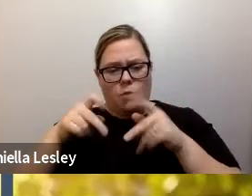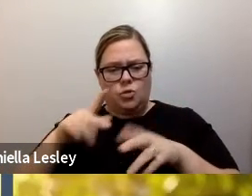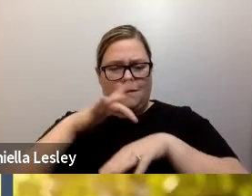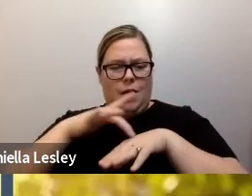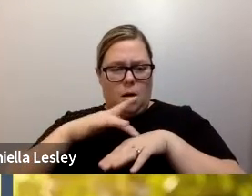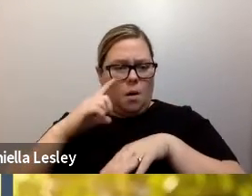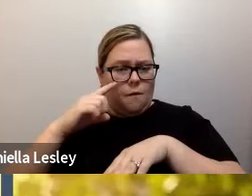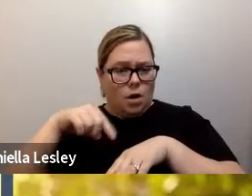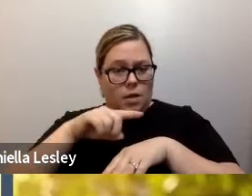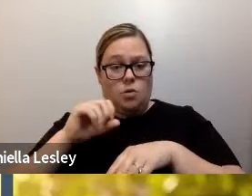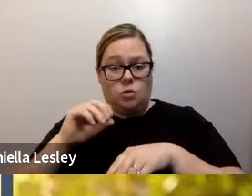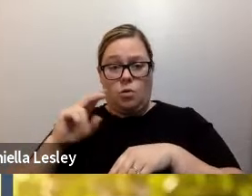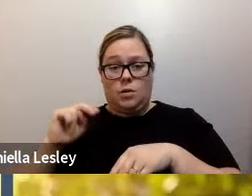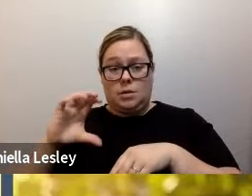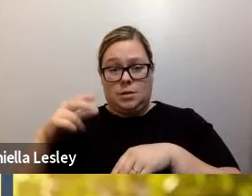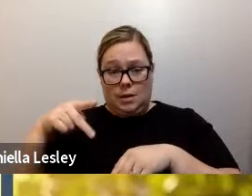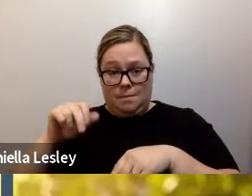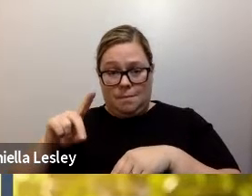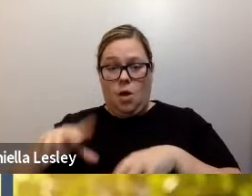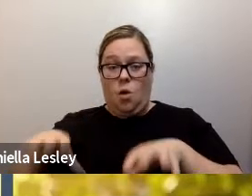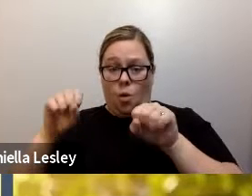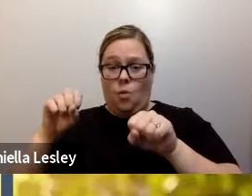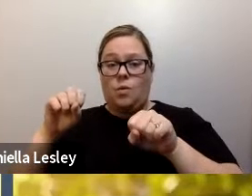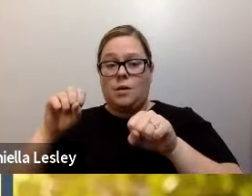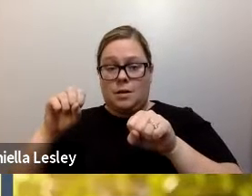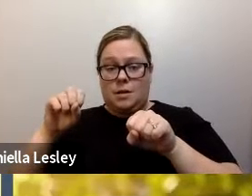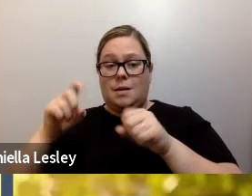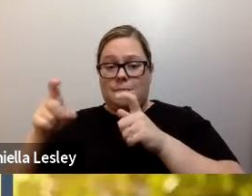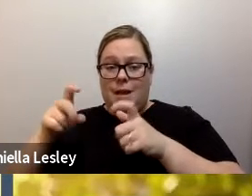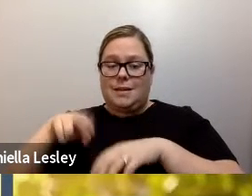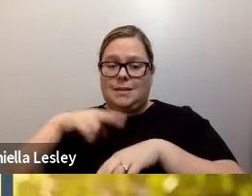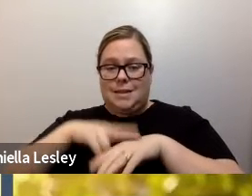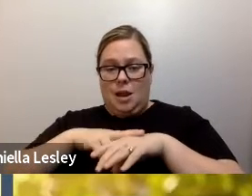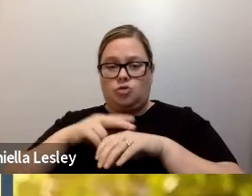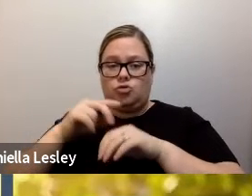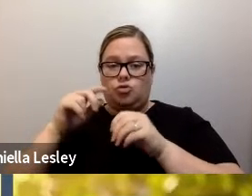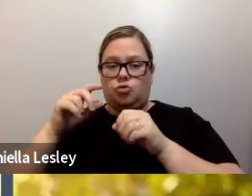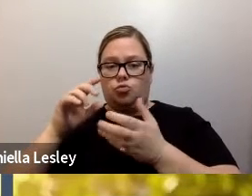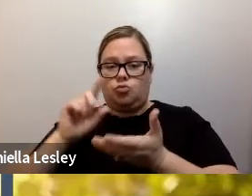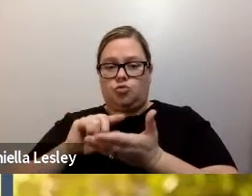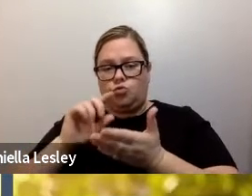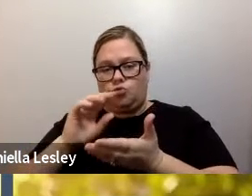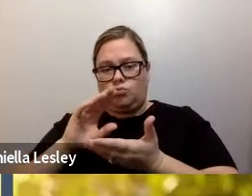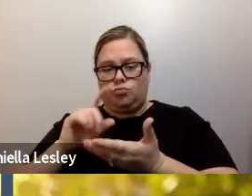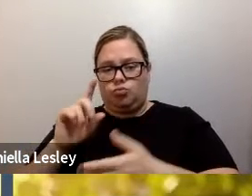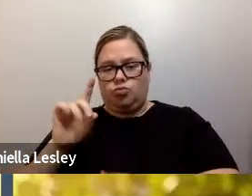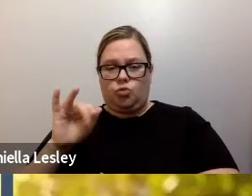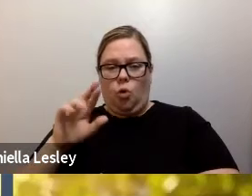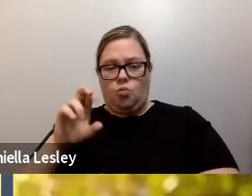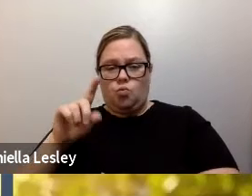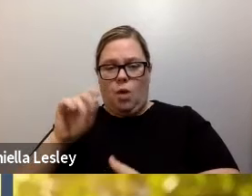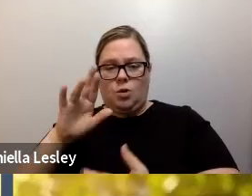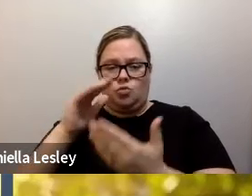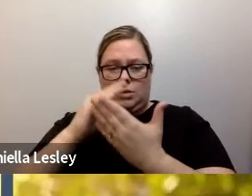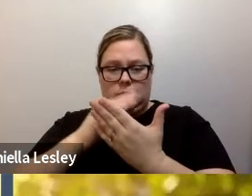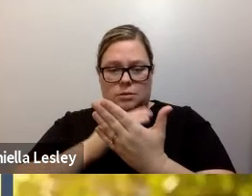So NCPAD hosts and we manage a national directory and a technical assistance service. And we do this because we know that participating in